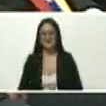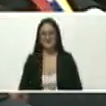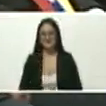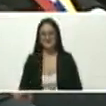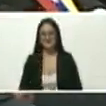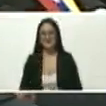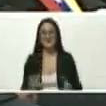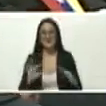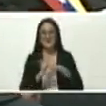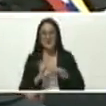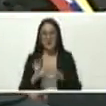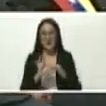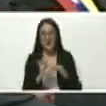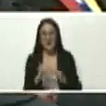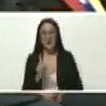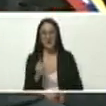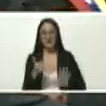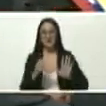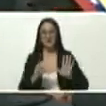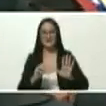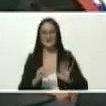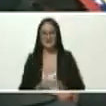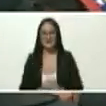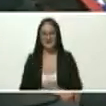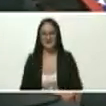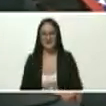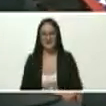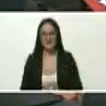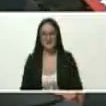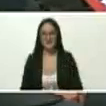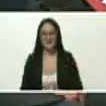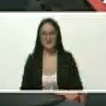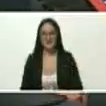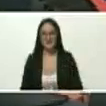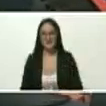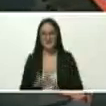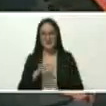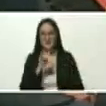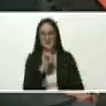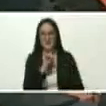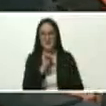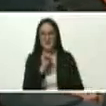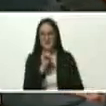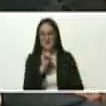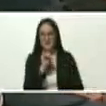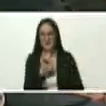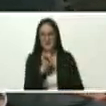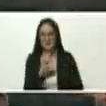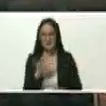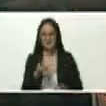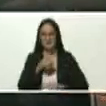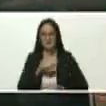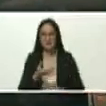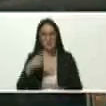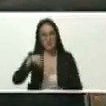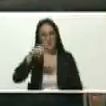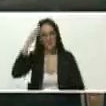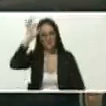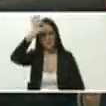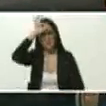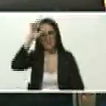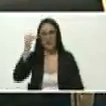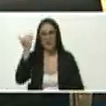1960. Se unieron, no en el 60. There's a piece of information that I will share today, many of you may not que know. The idea no of the inception la